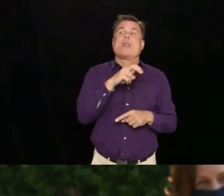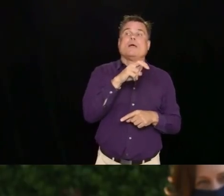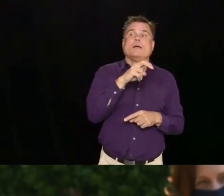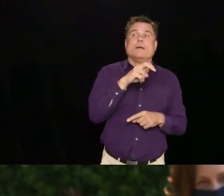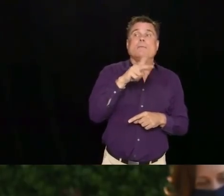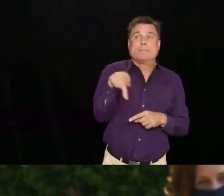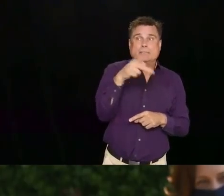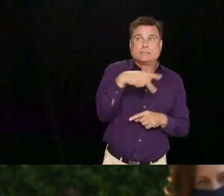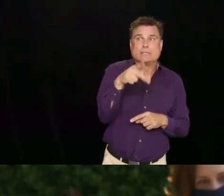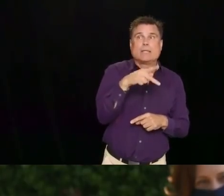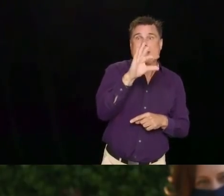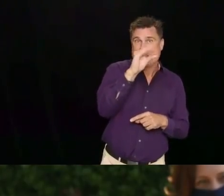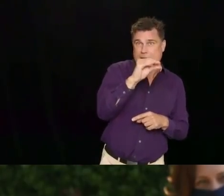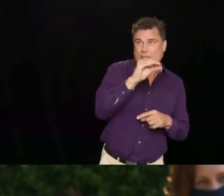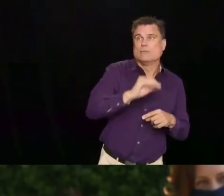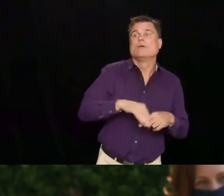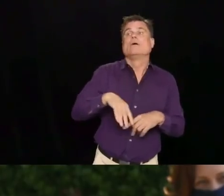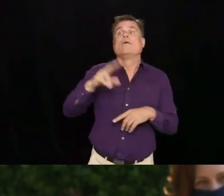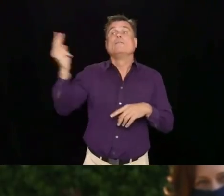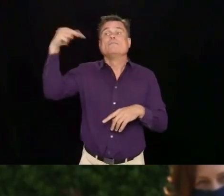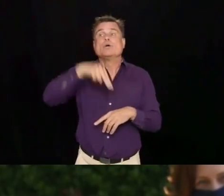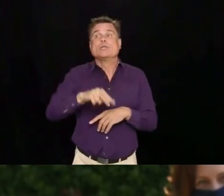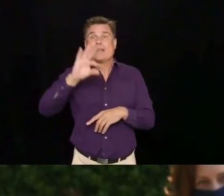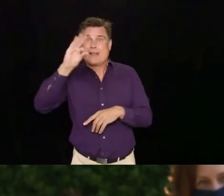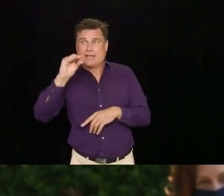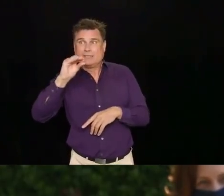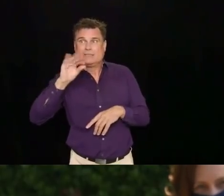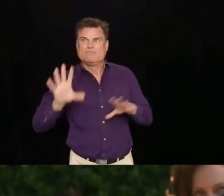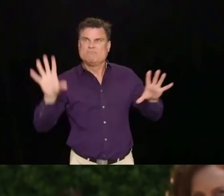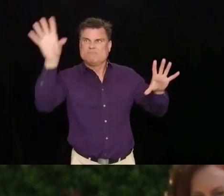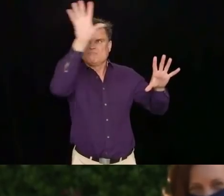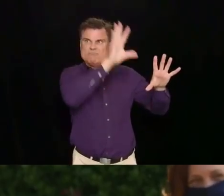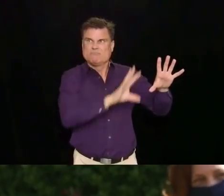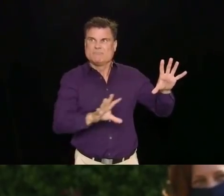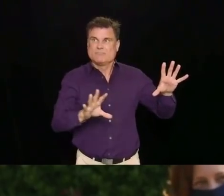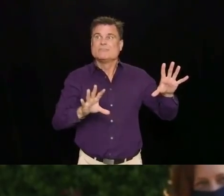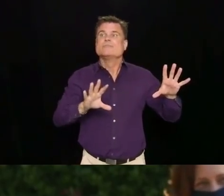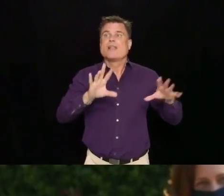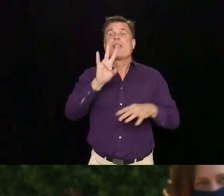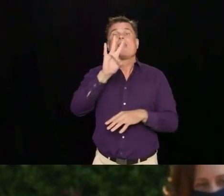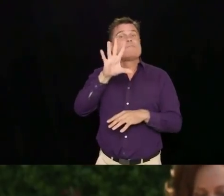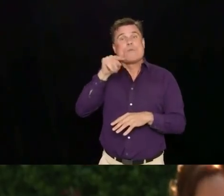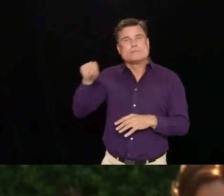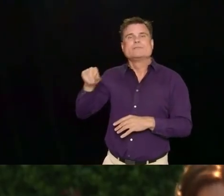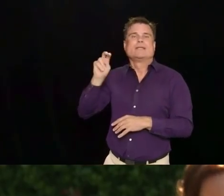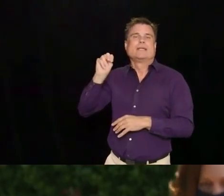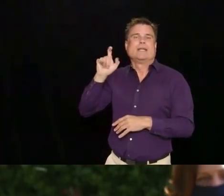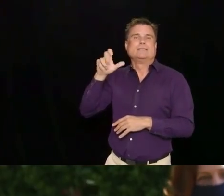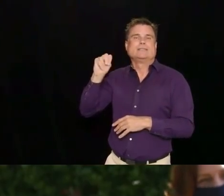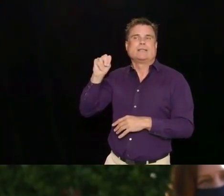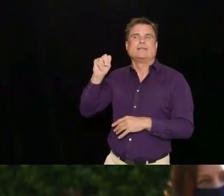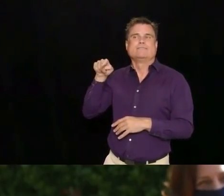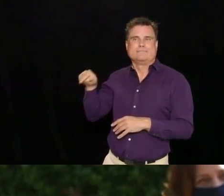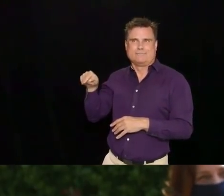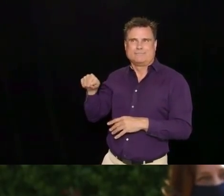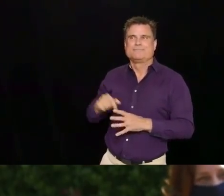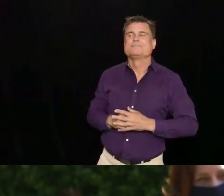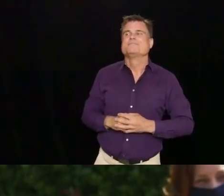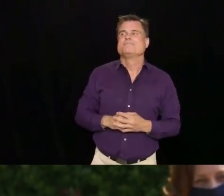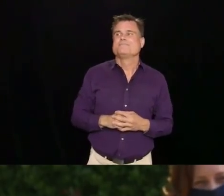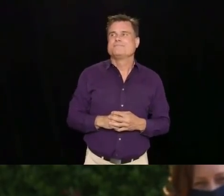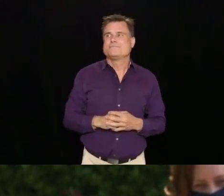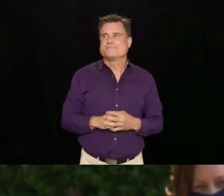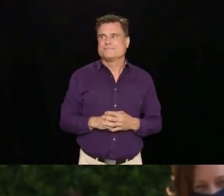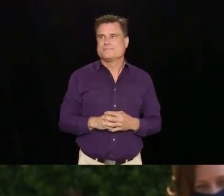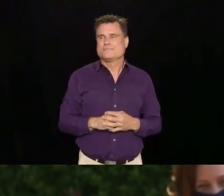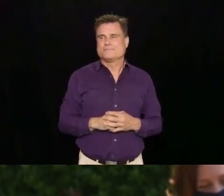in Penticton, that's 90 in Vernon, that's 75 in Nelson. Minister Mungall's going to talk about Nelson.